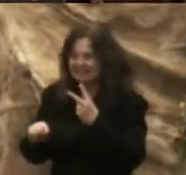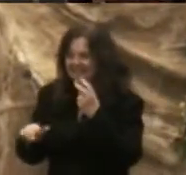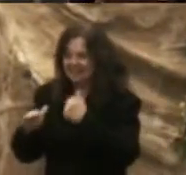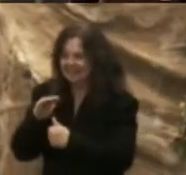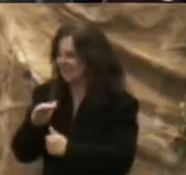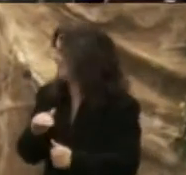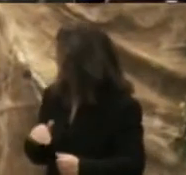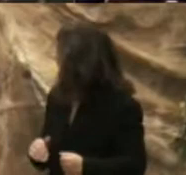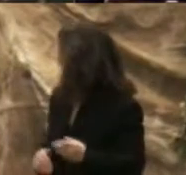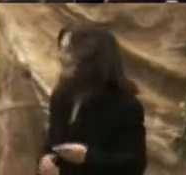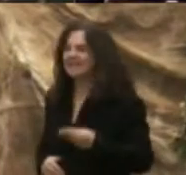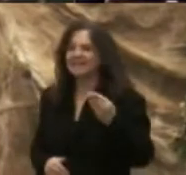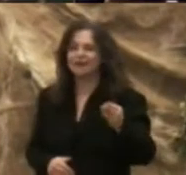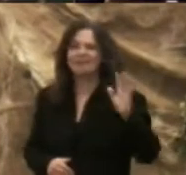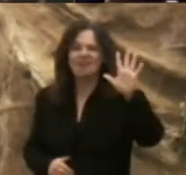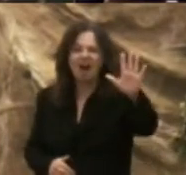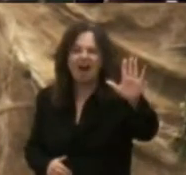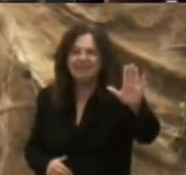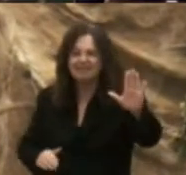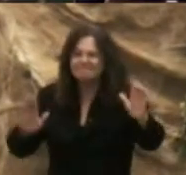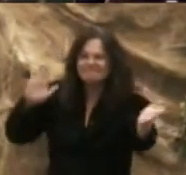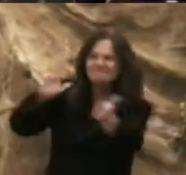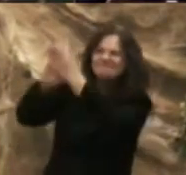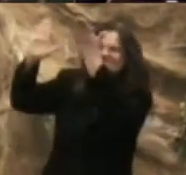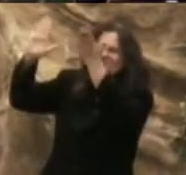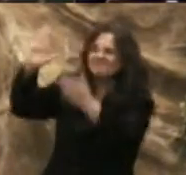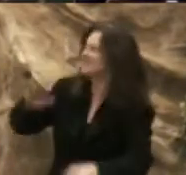Give me five.